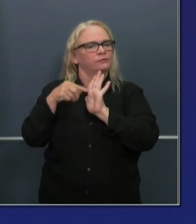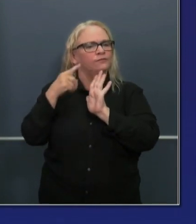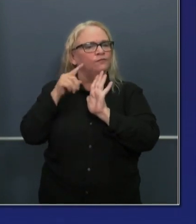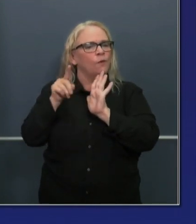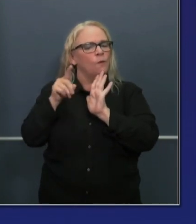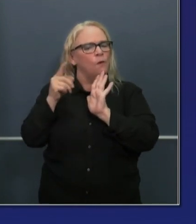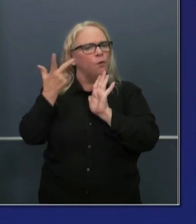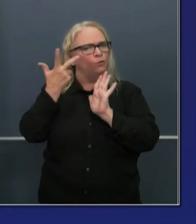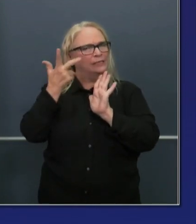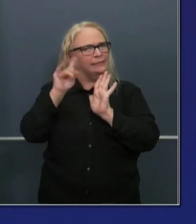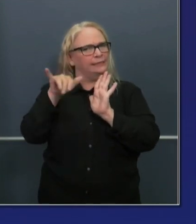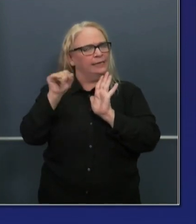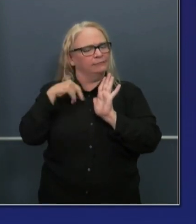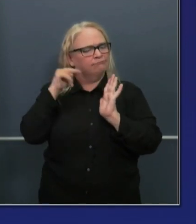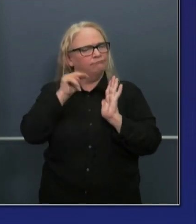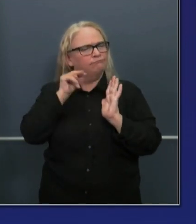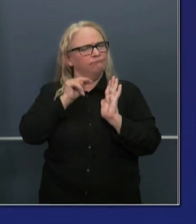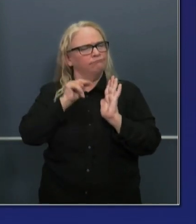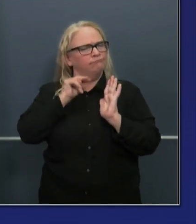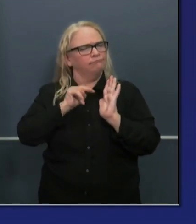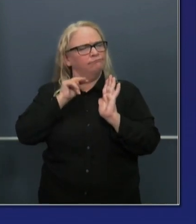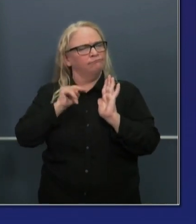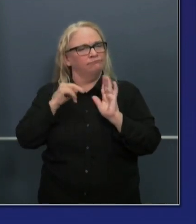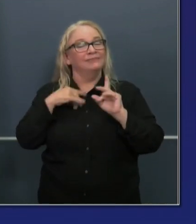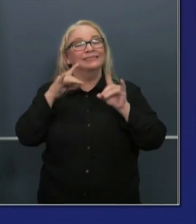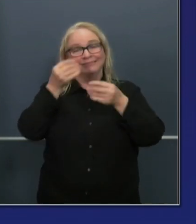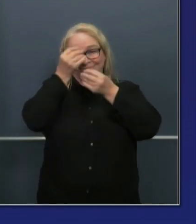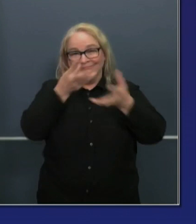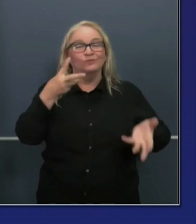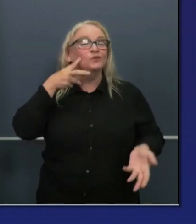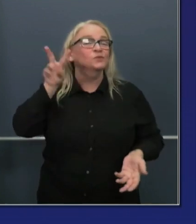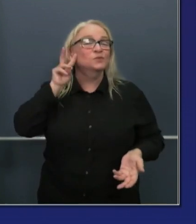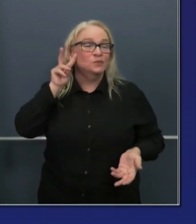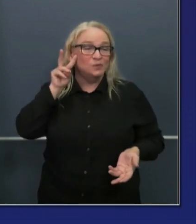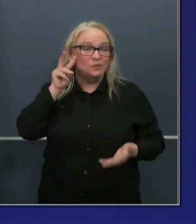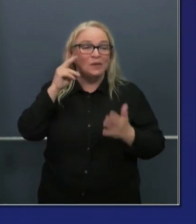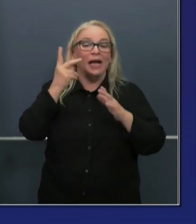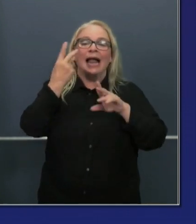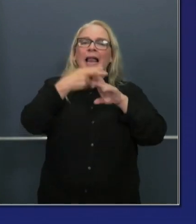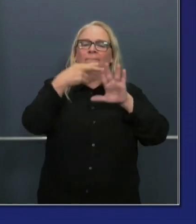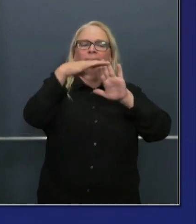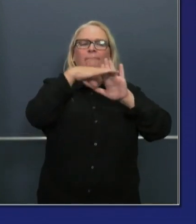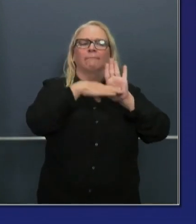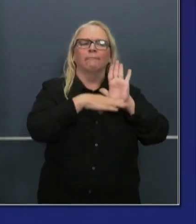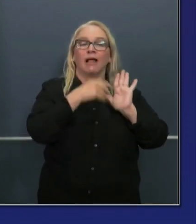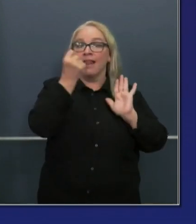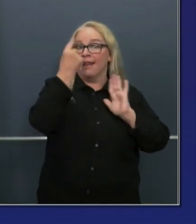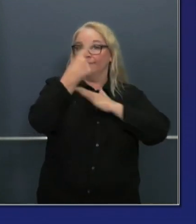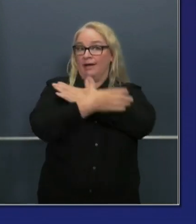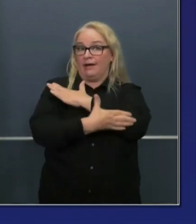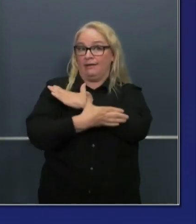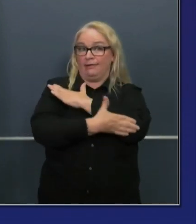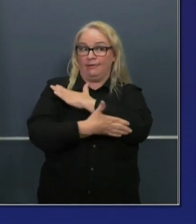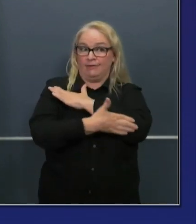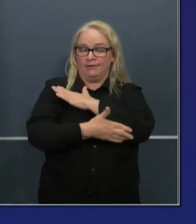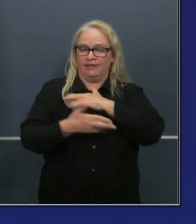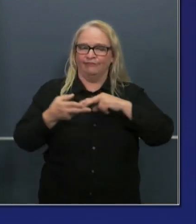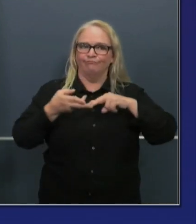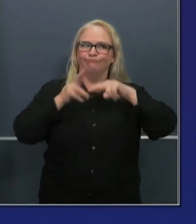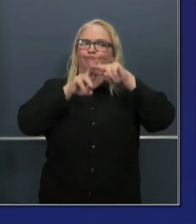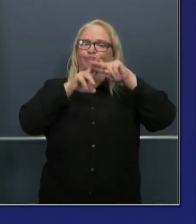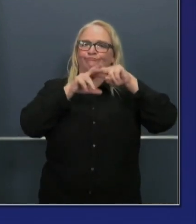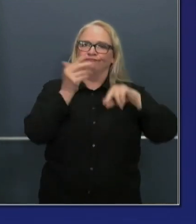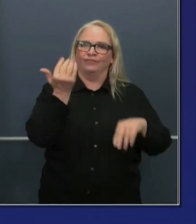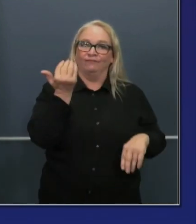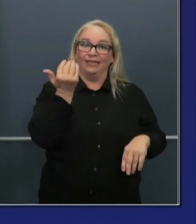days. I put out a list a number of days ago. We talked about 11 counties being on that list. It increased to 15.